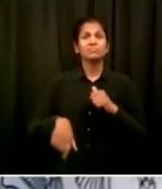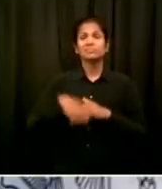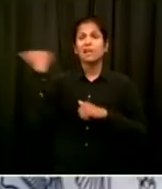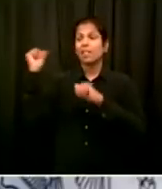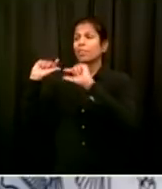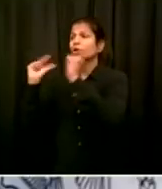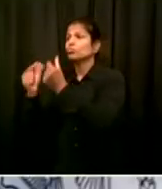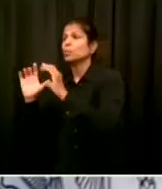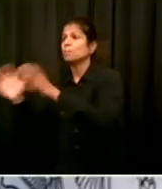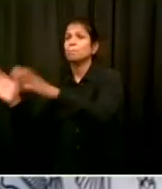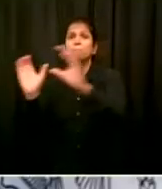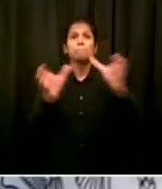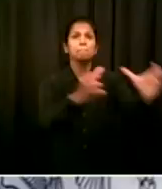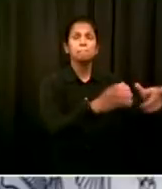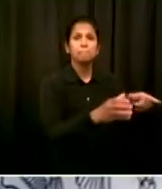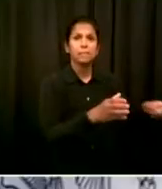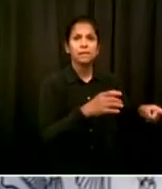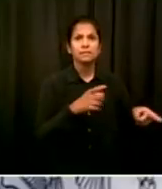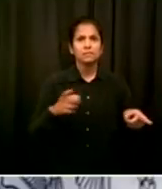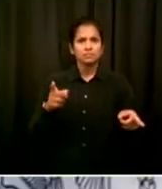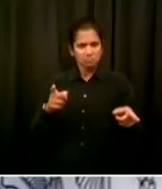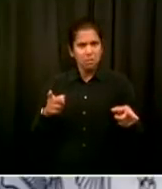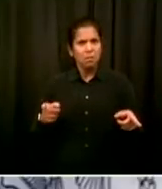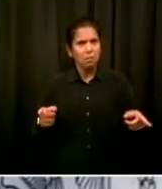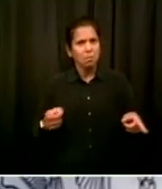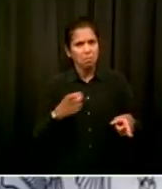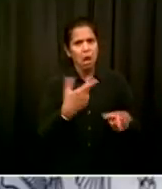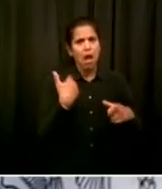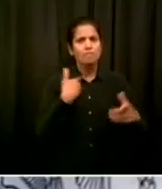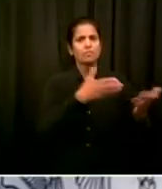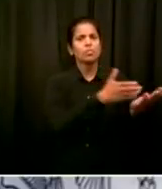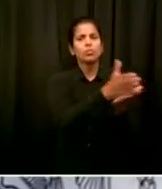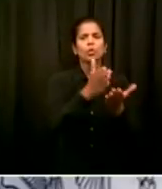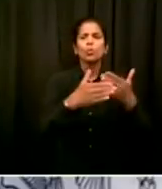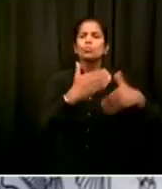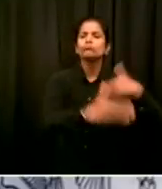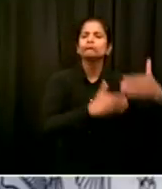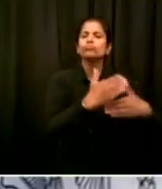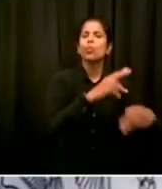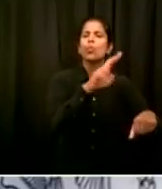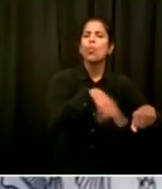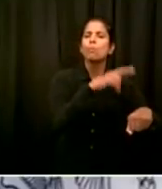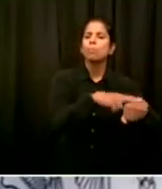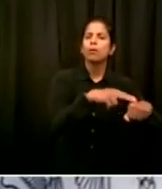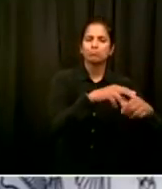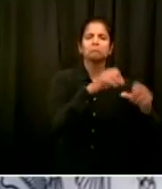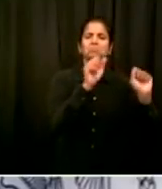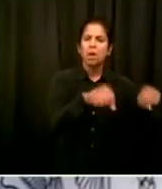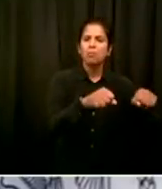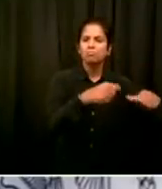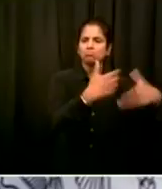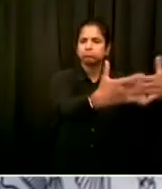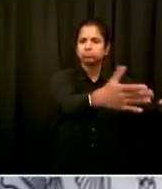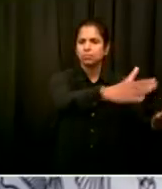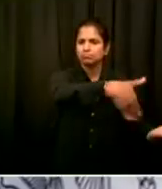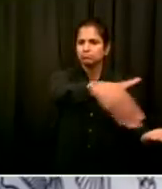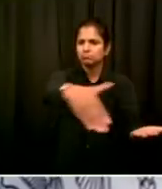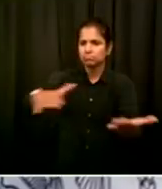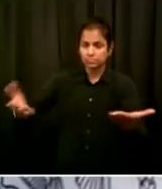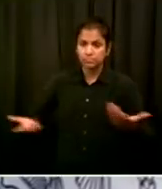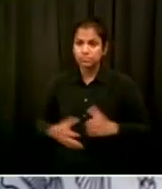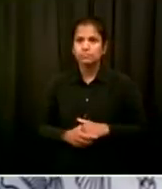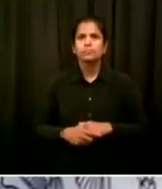Commissioner. Why don't you outline that? And anyone can apply through